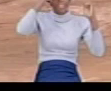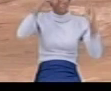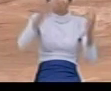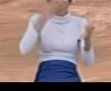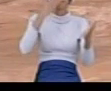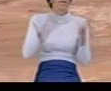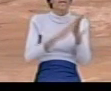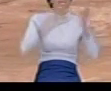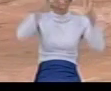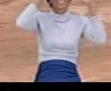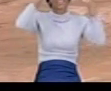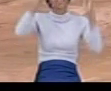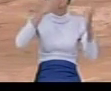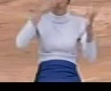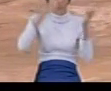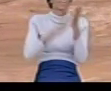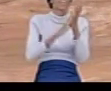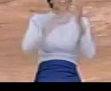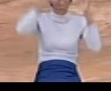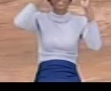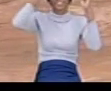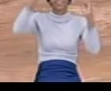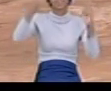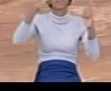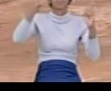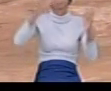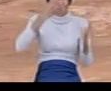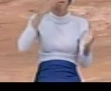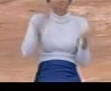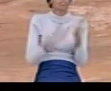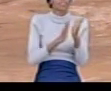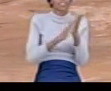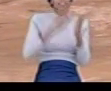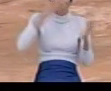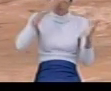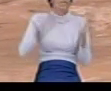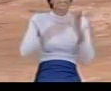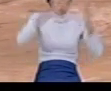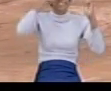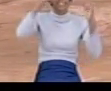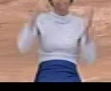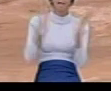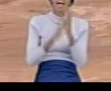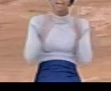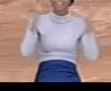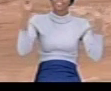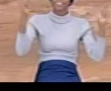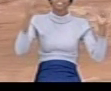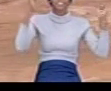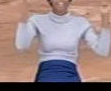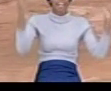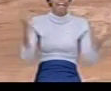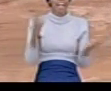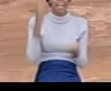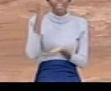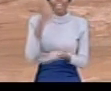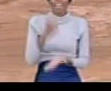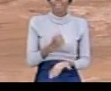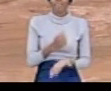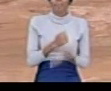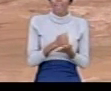praise him. Praise him, praise him. Praise him, praise him.